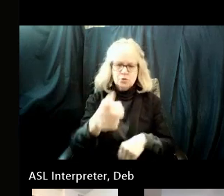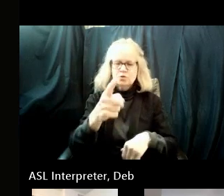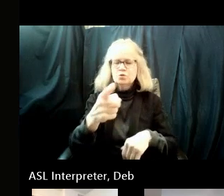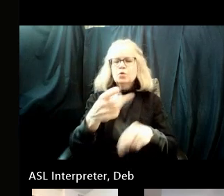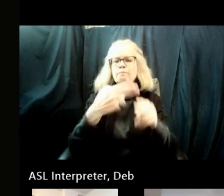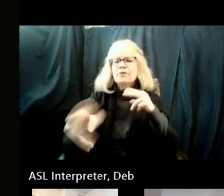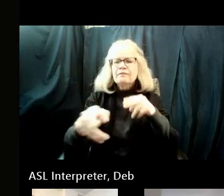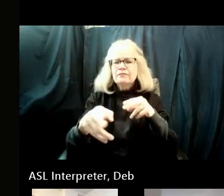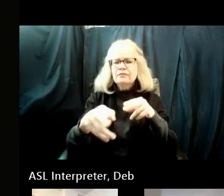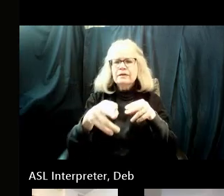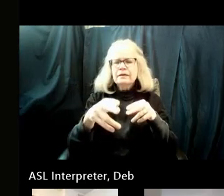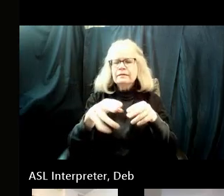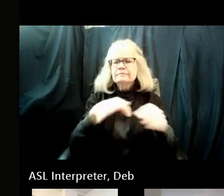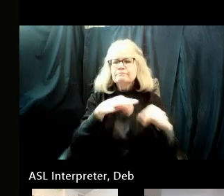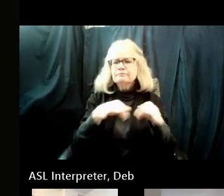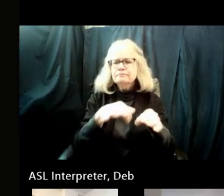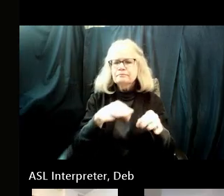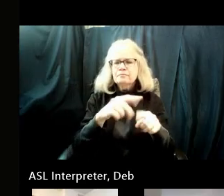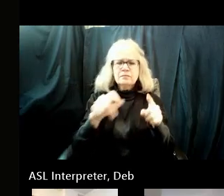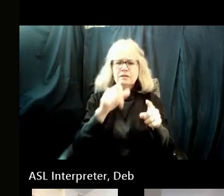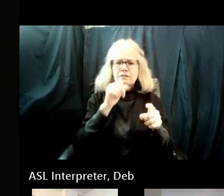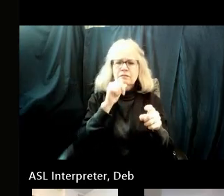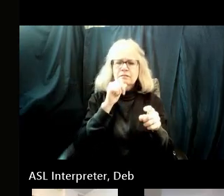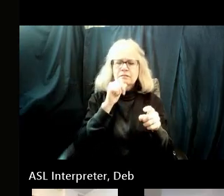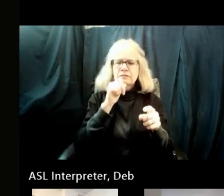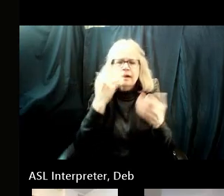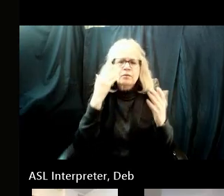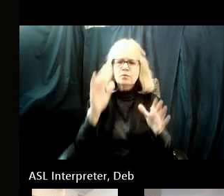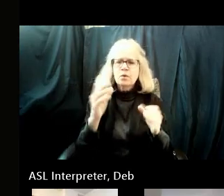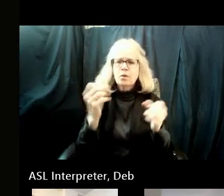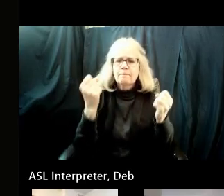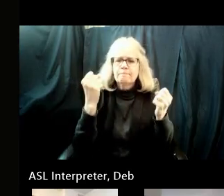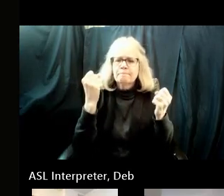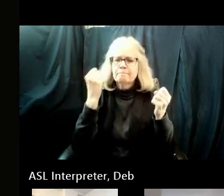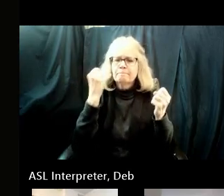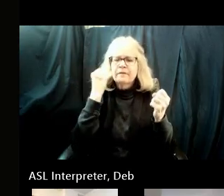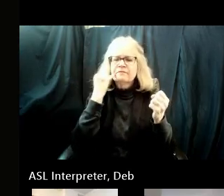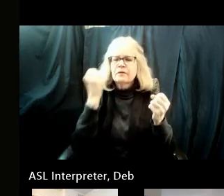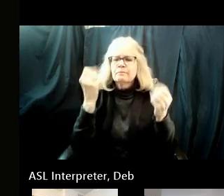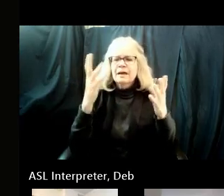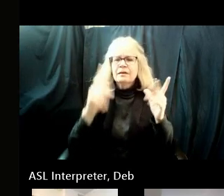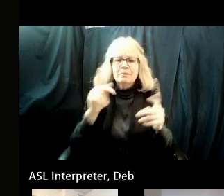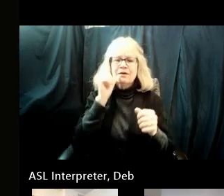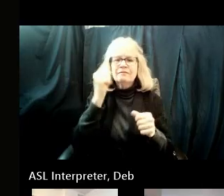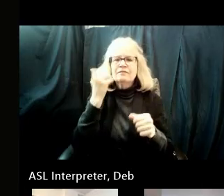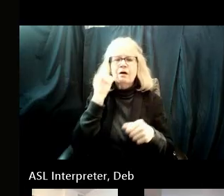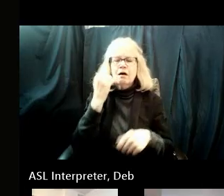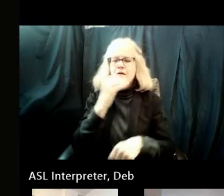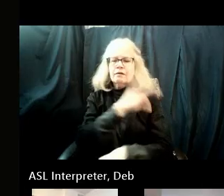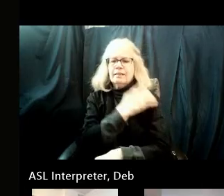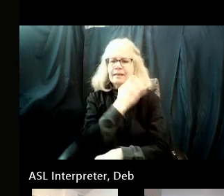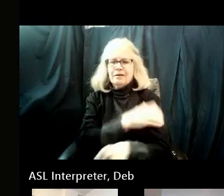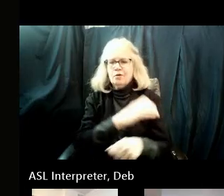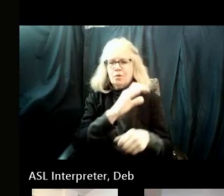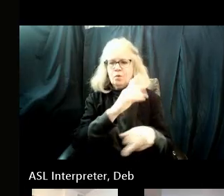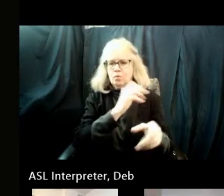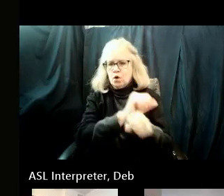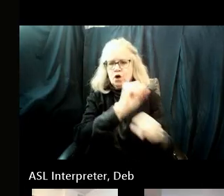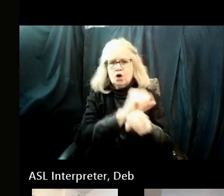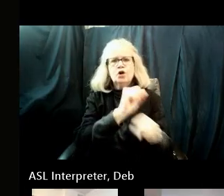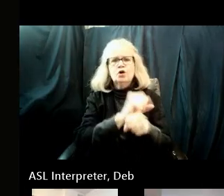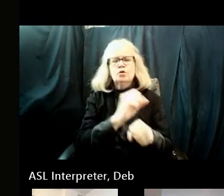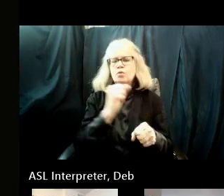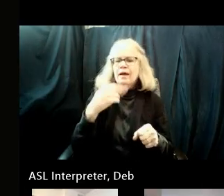briefly, and I don't know that many people, if you're not in the clinical world or even have just a little